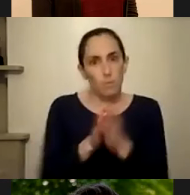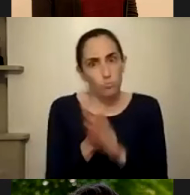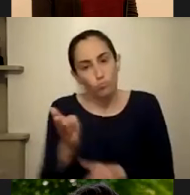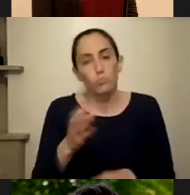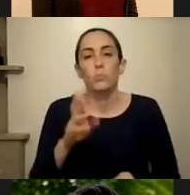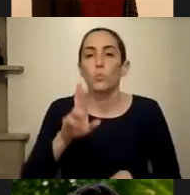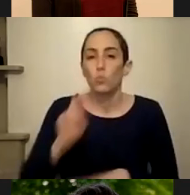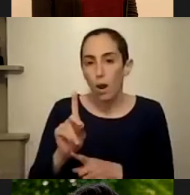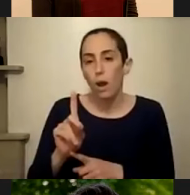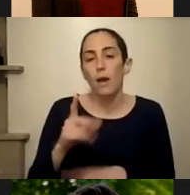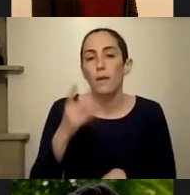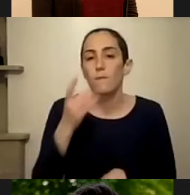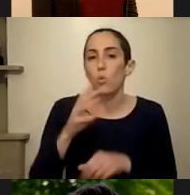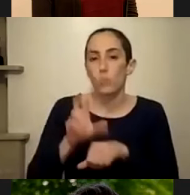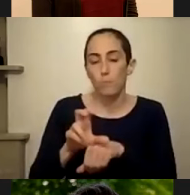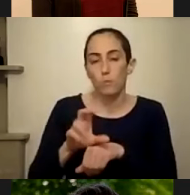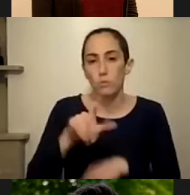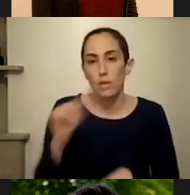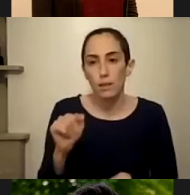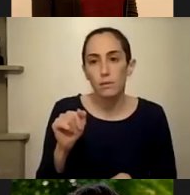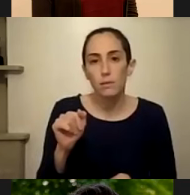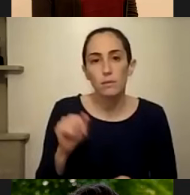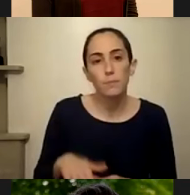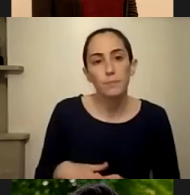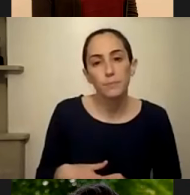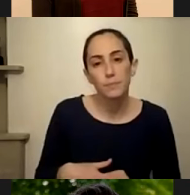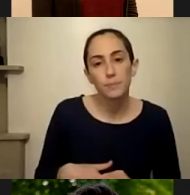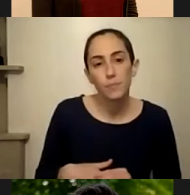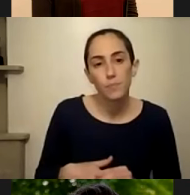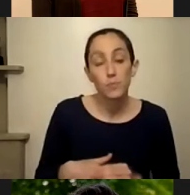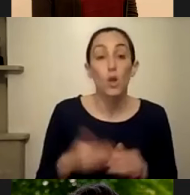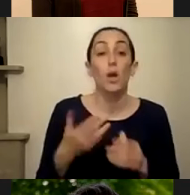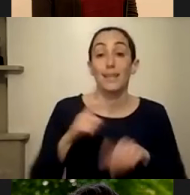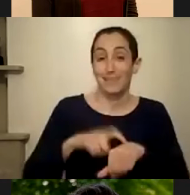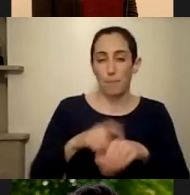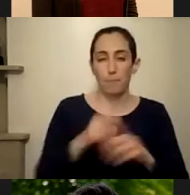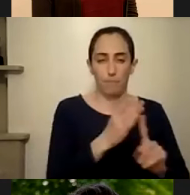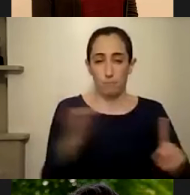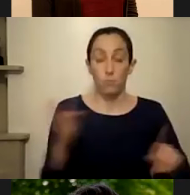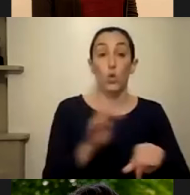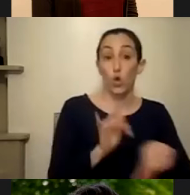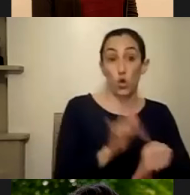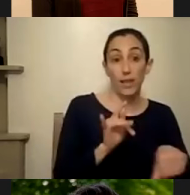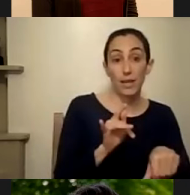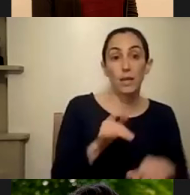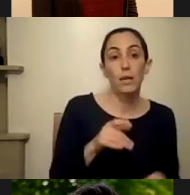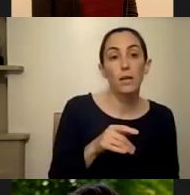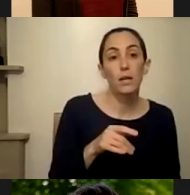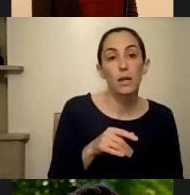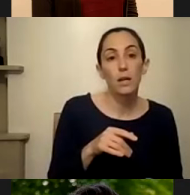TD tomato signal. As you can see over time, in the early time, mirror glial cells turn